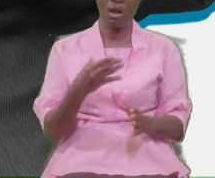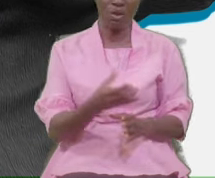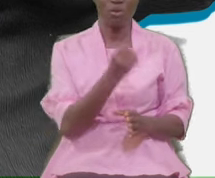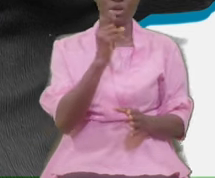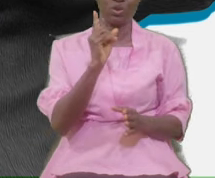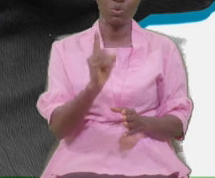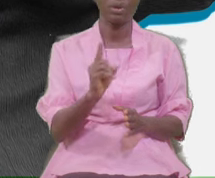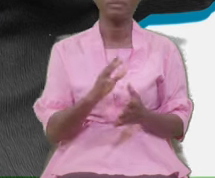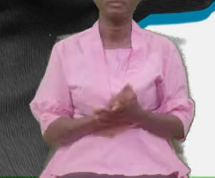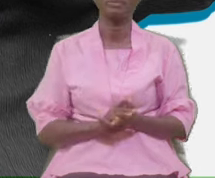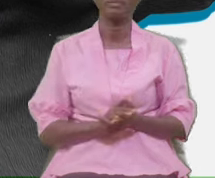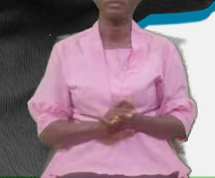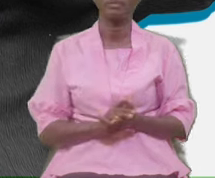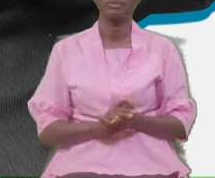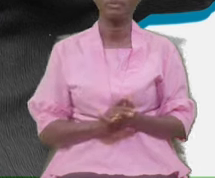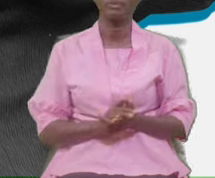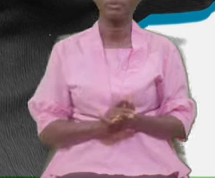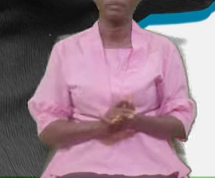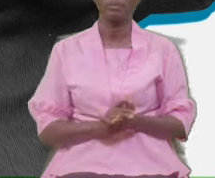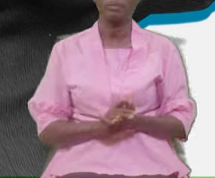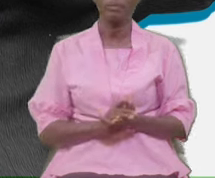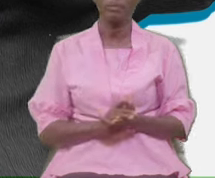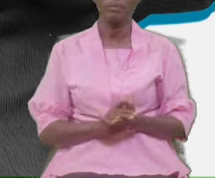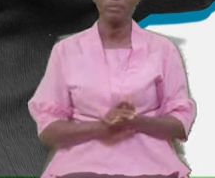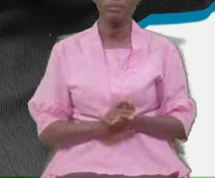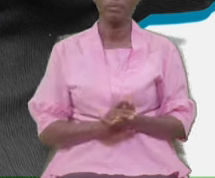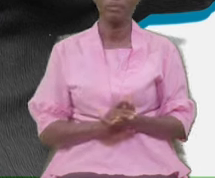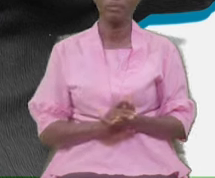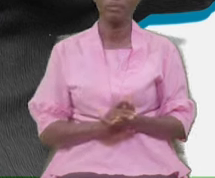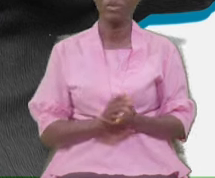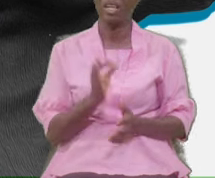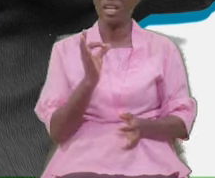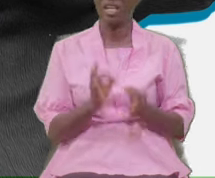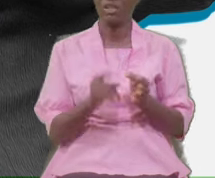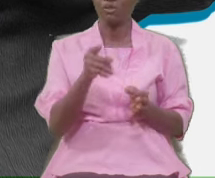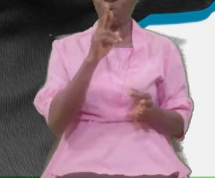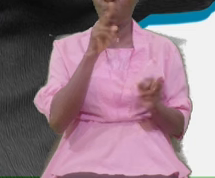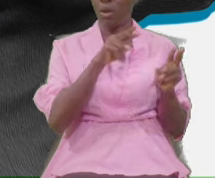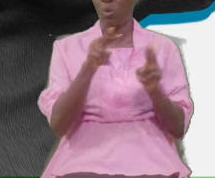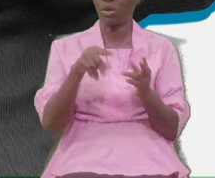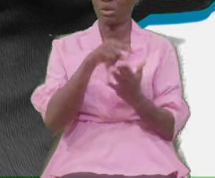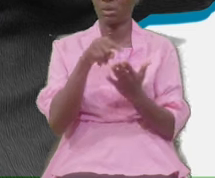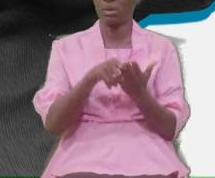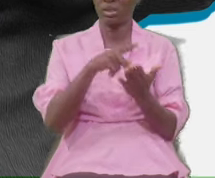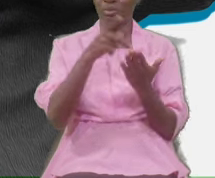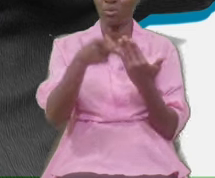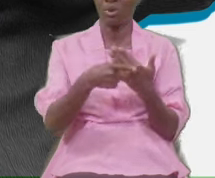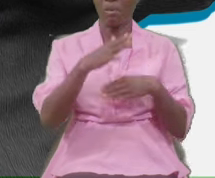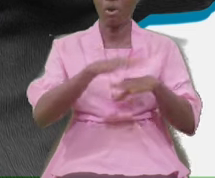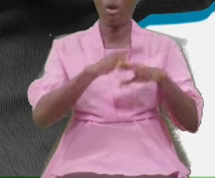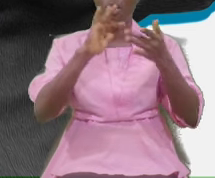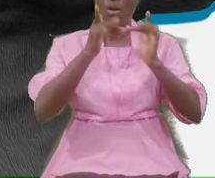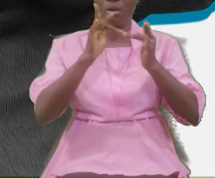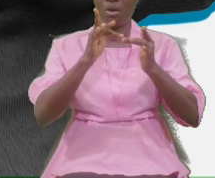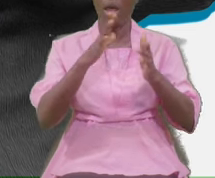from the councel around and if you are watching this program online and you